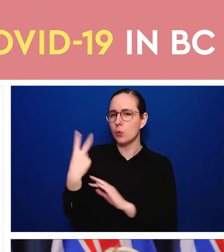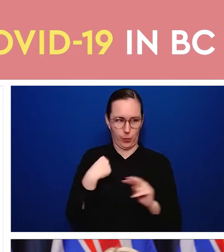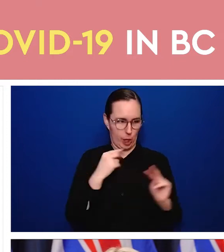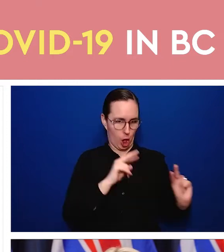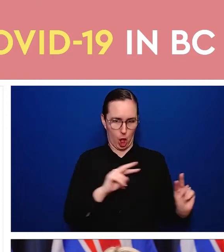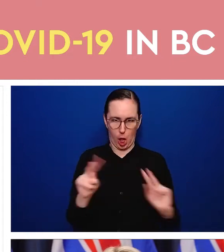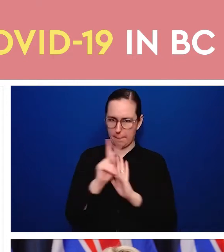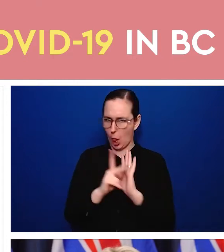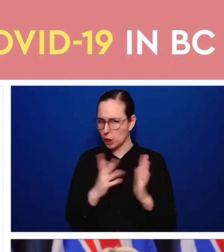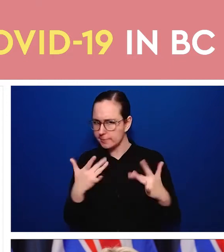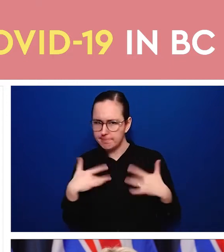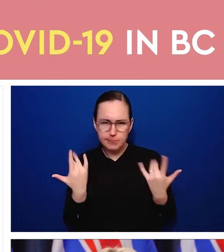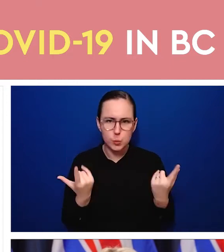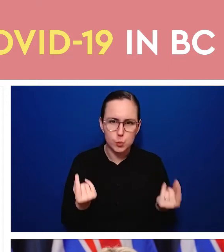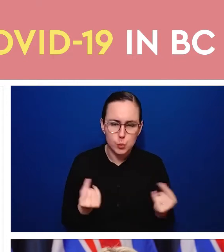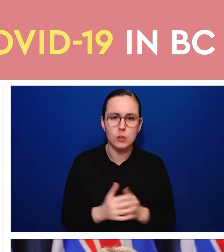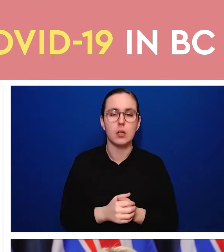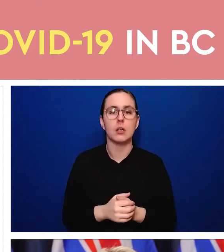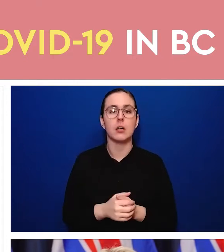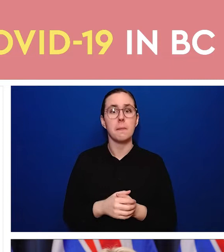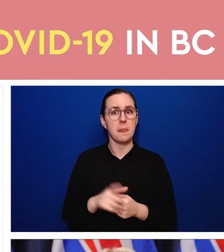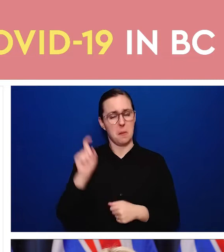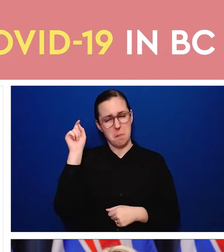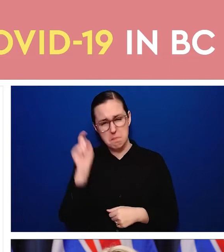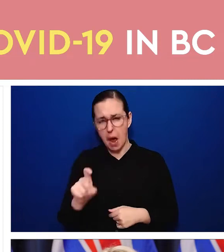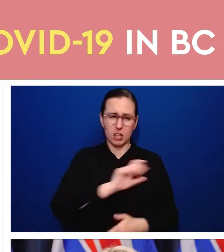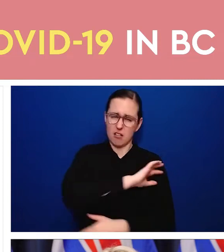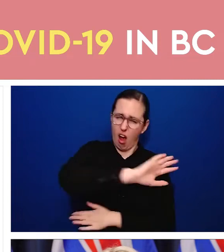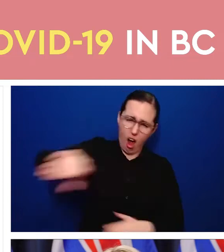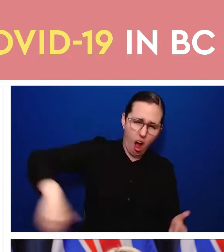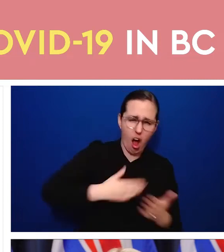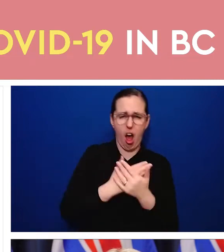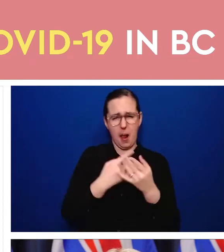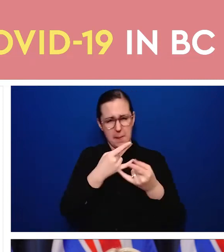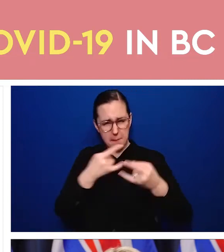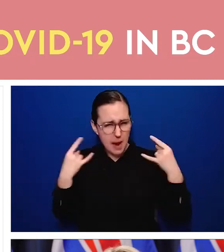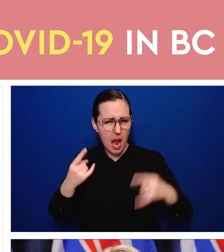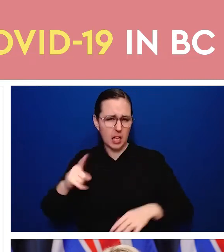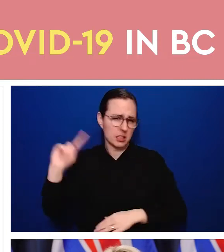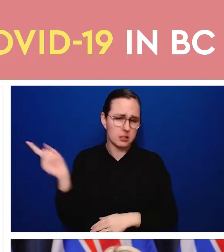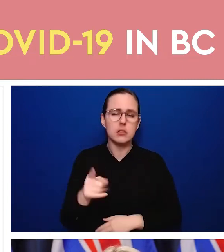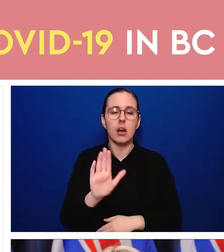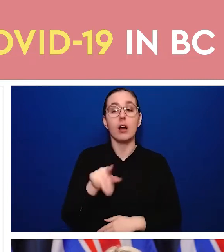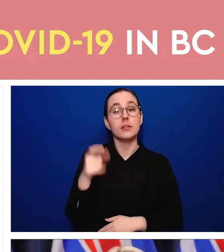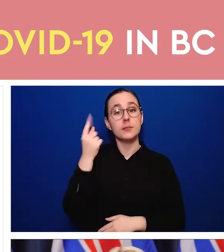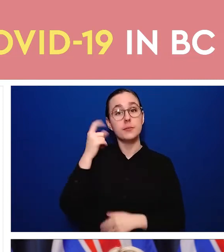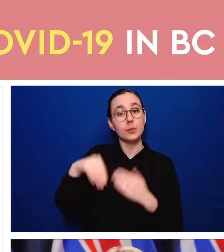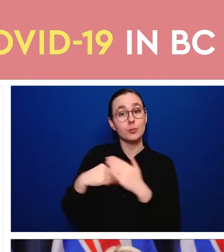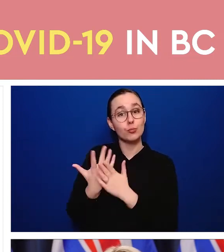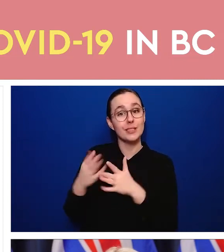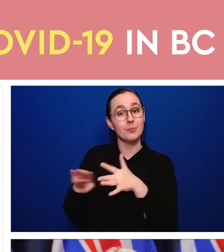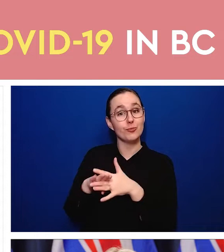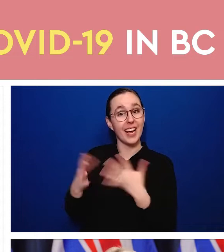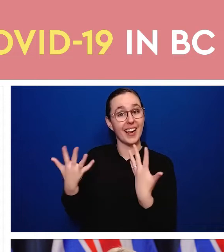in schools once children and staff return from spring break. So we recognize that spring break is slightly different